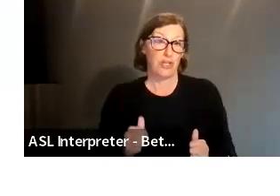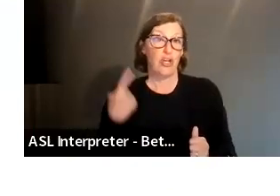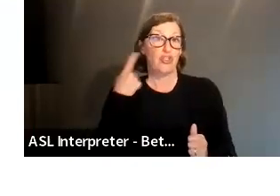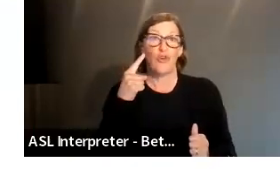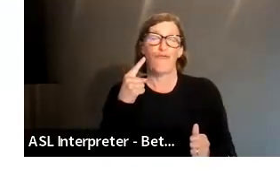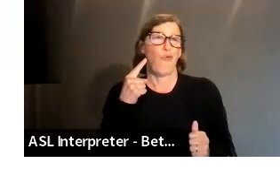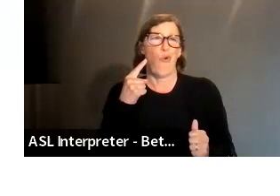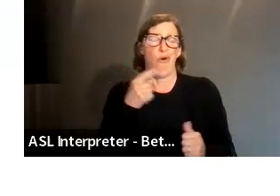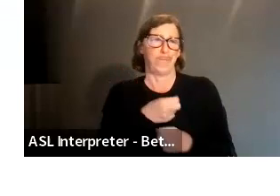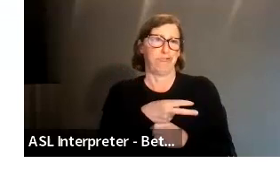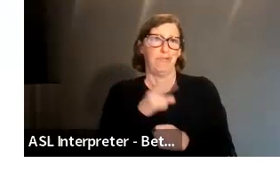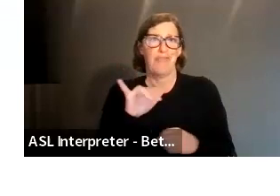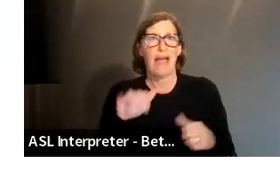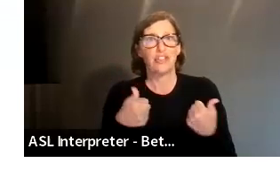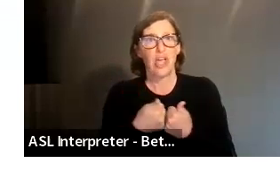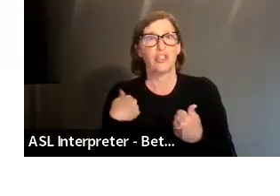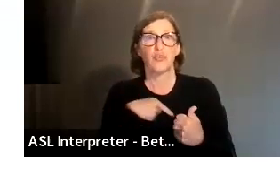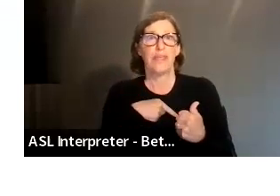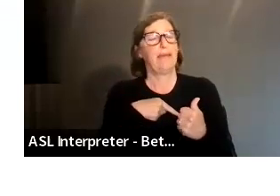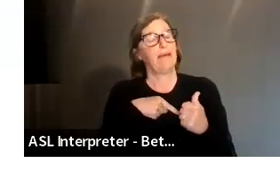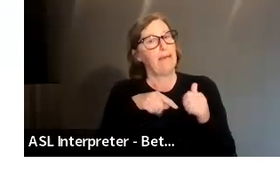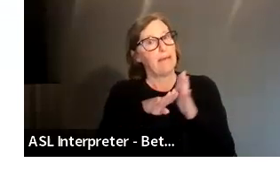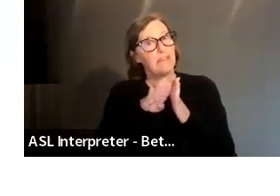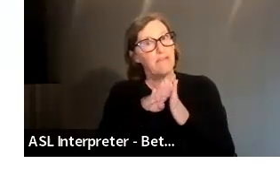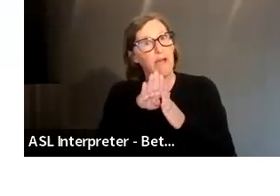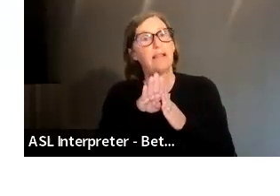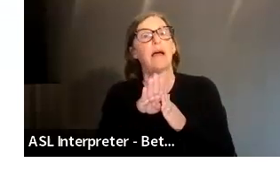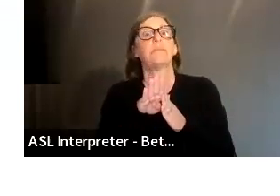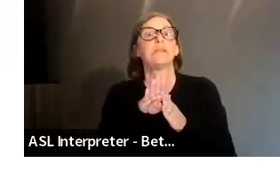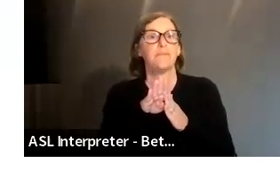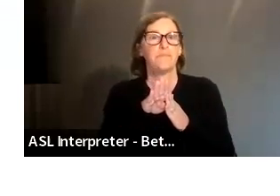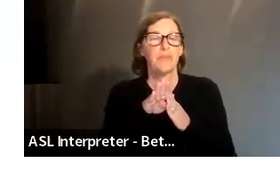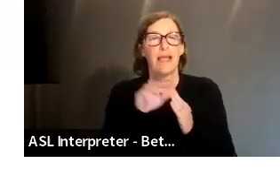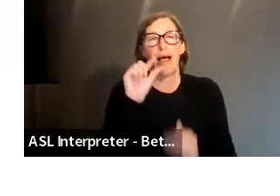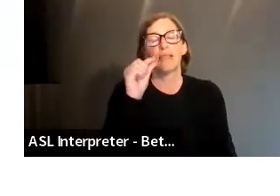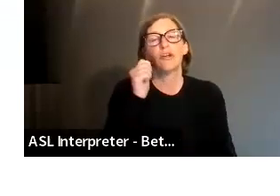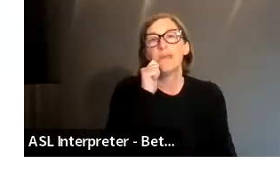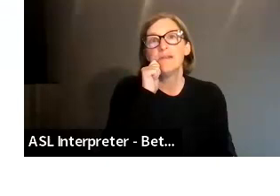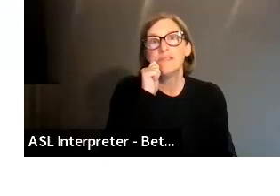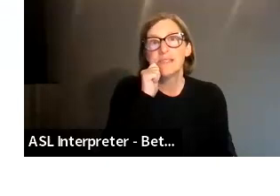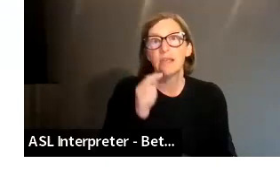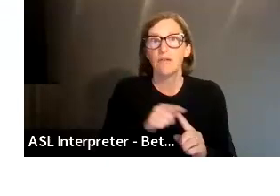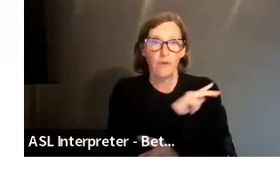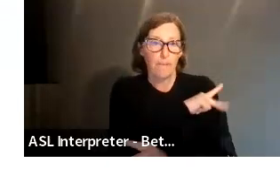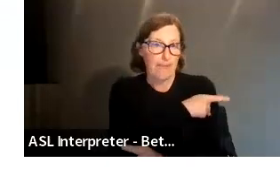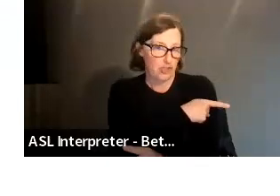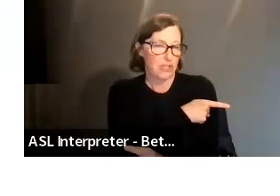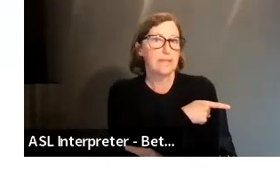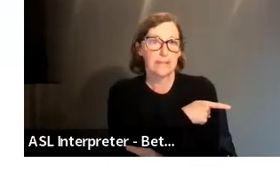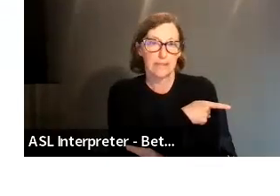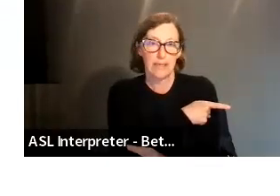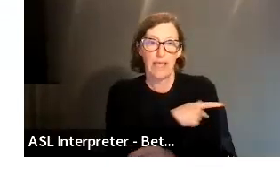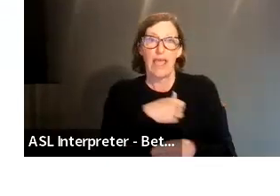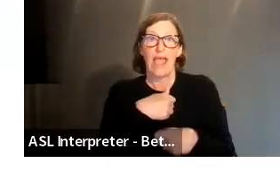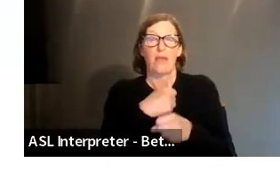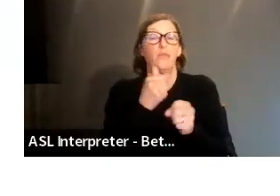decided to develop a pipeline where we take a tiny skin biopsy from patients. We